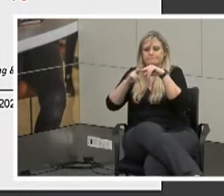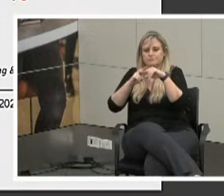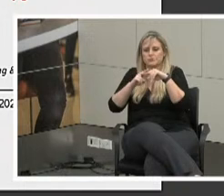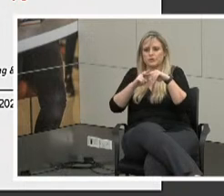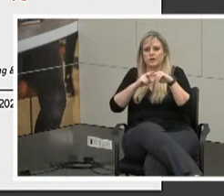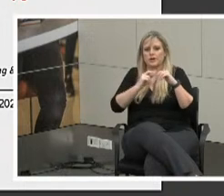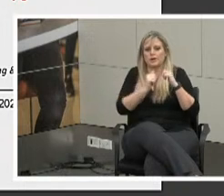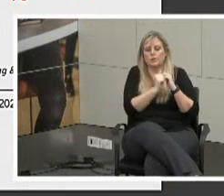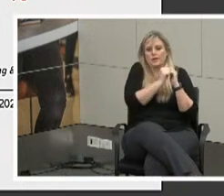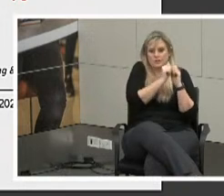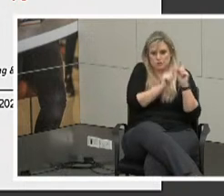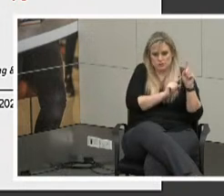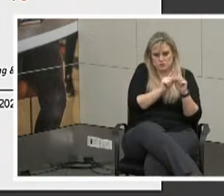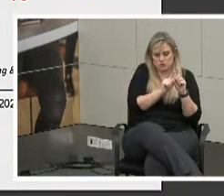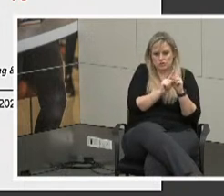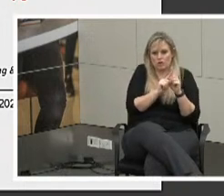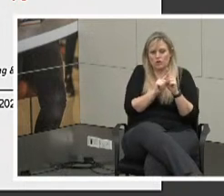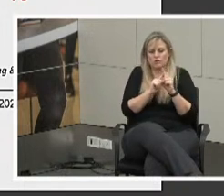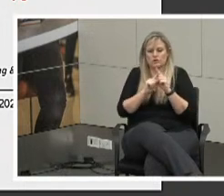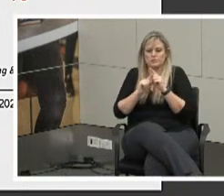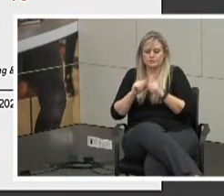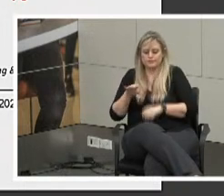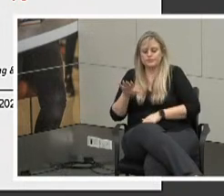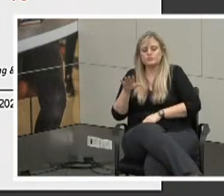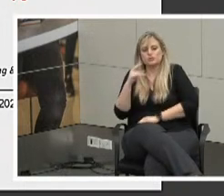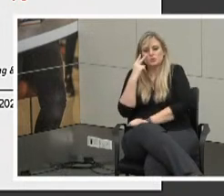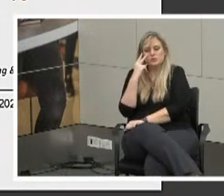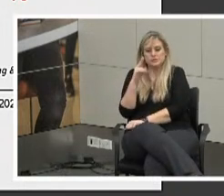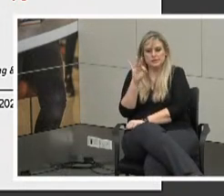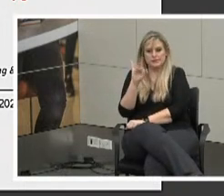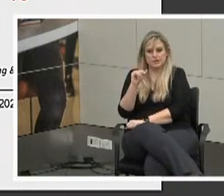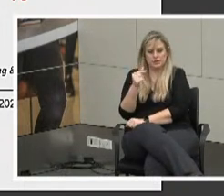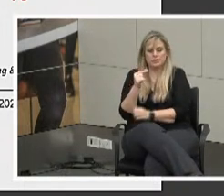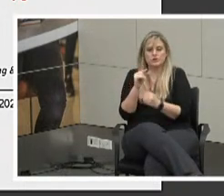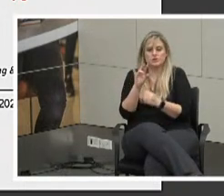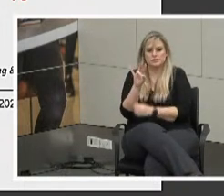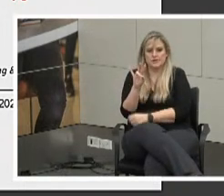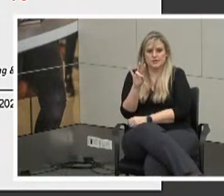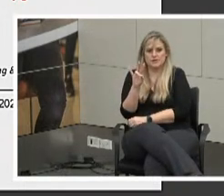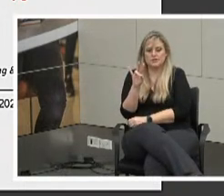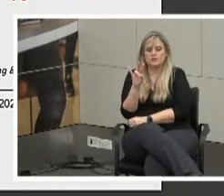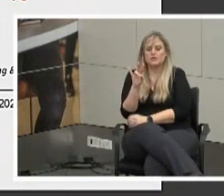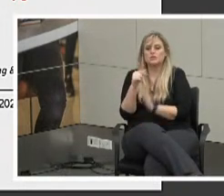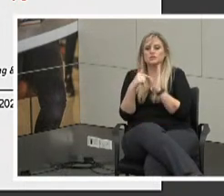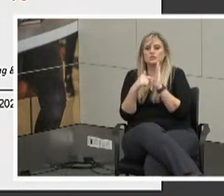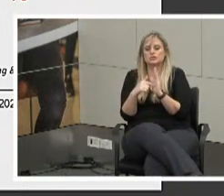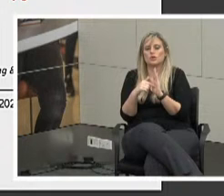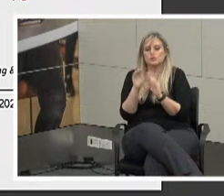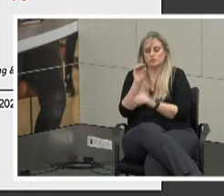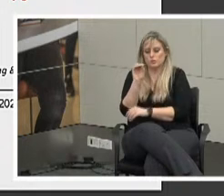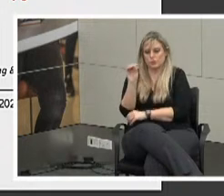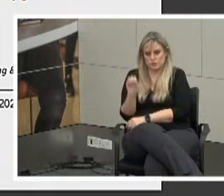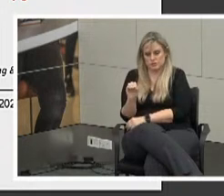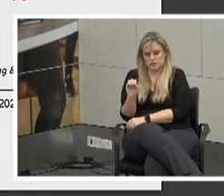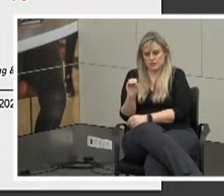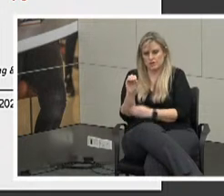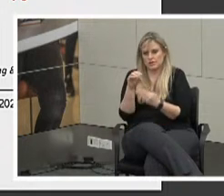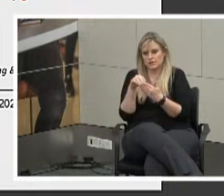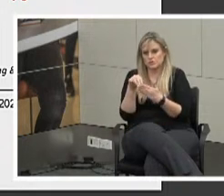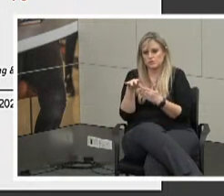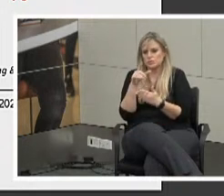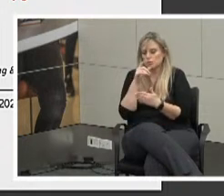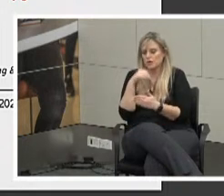of star and so you will see in figure seven the figure below shows the percent of students with